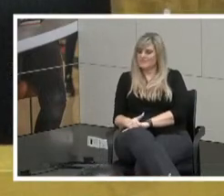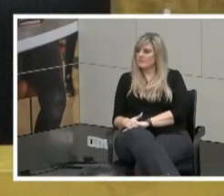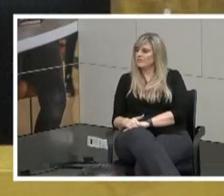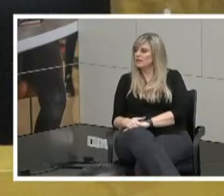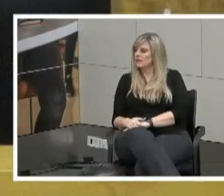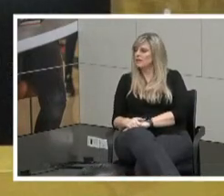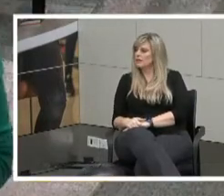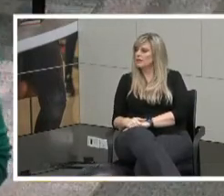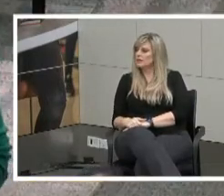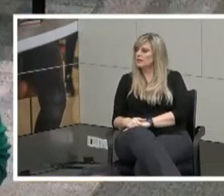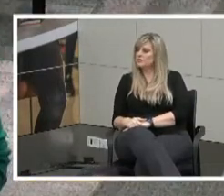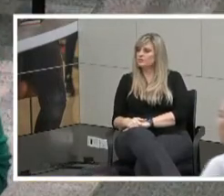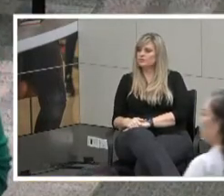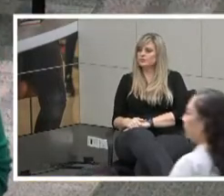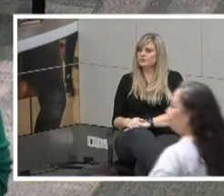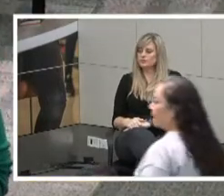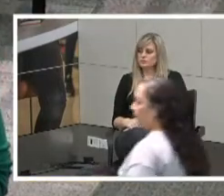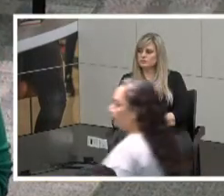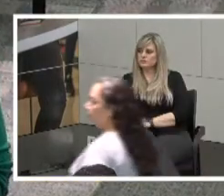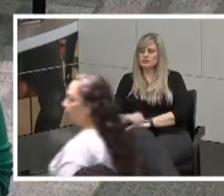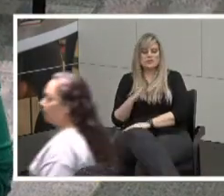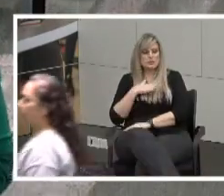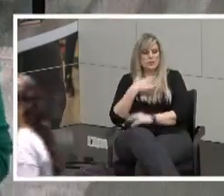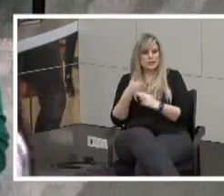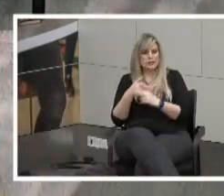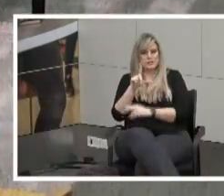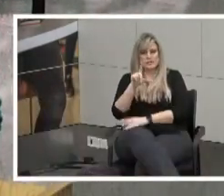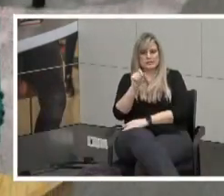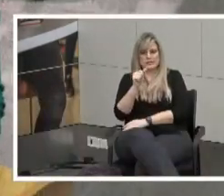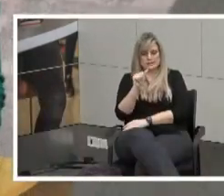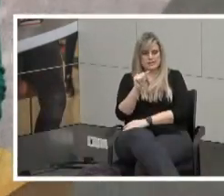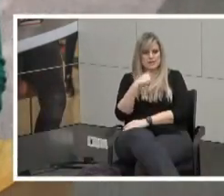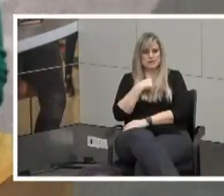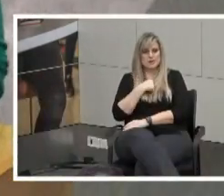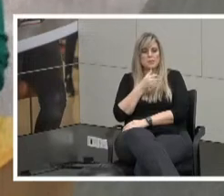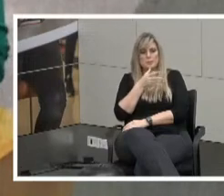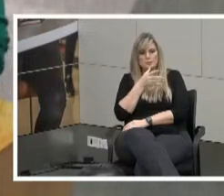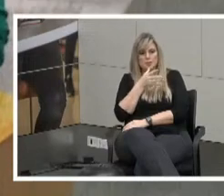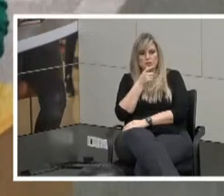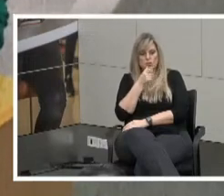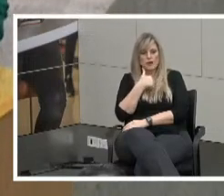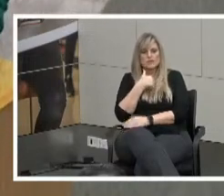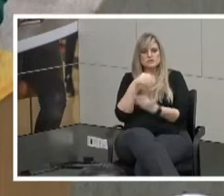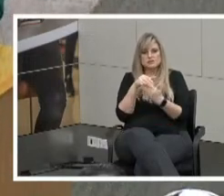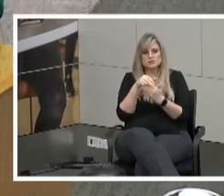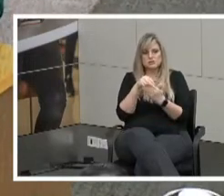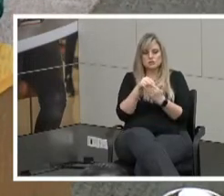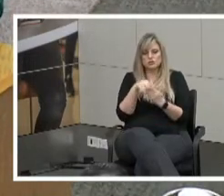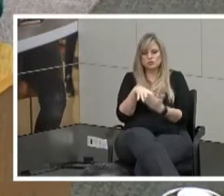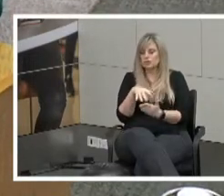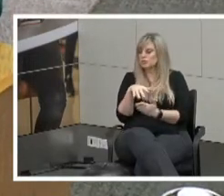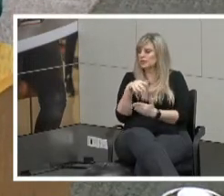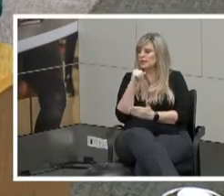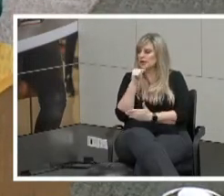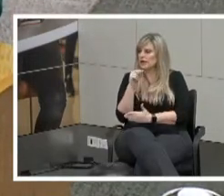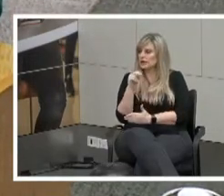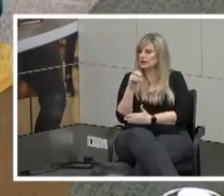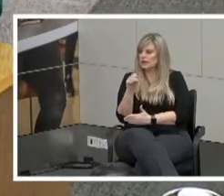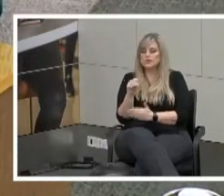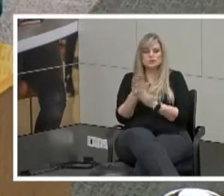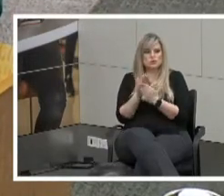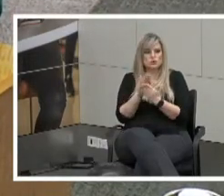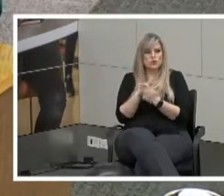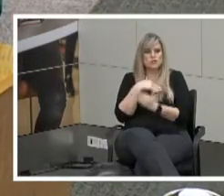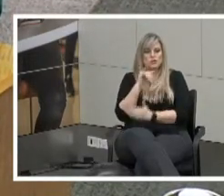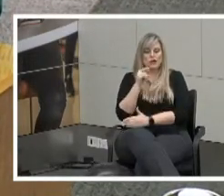bond yes ma'am my name is Lisa Weiss and I'm a parent of a child at a nonnes Elementary School I'm speaking on item number